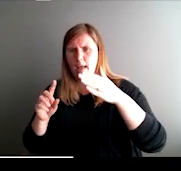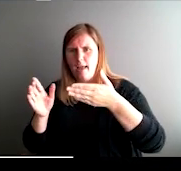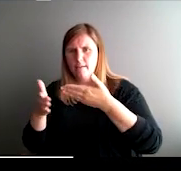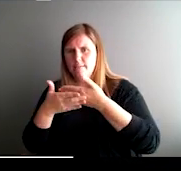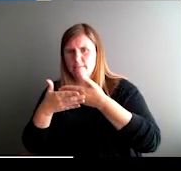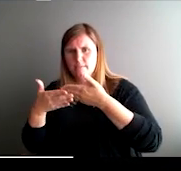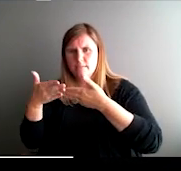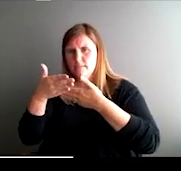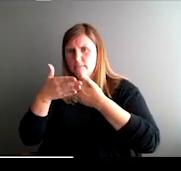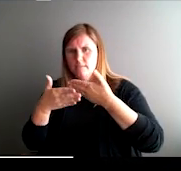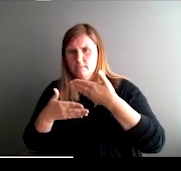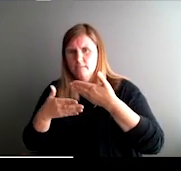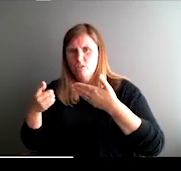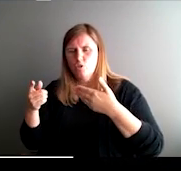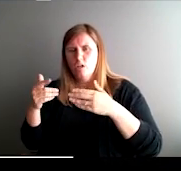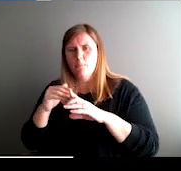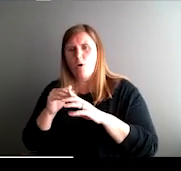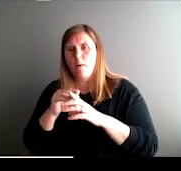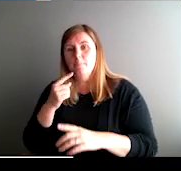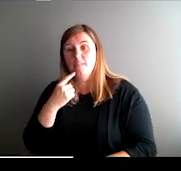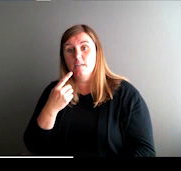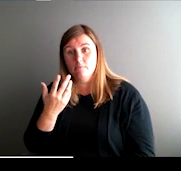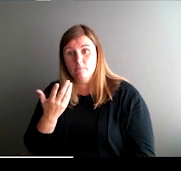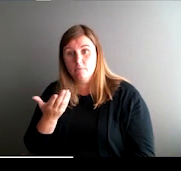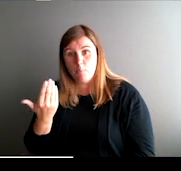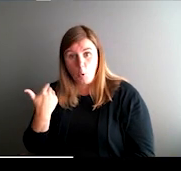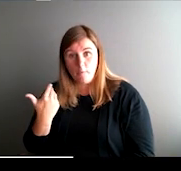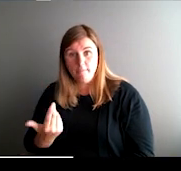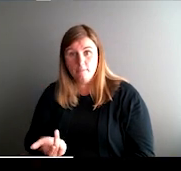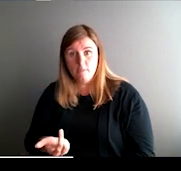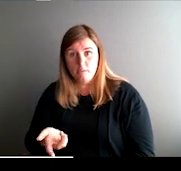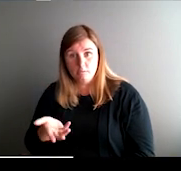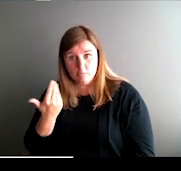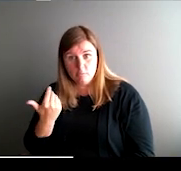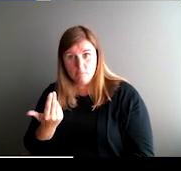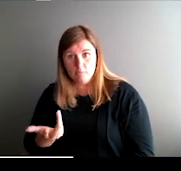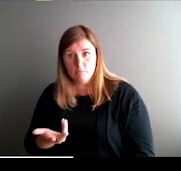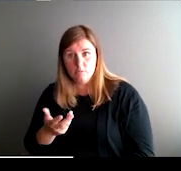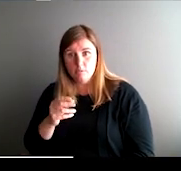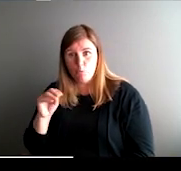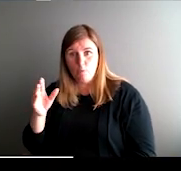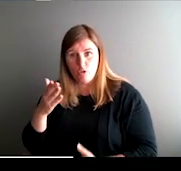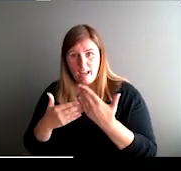they're watching, and you can prompt them to say, move, get your hand out of the way, please, or something